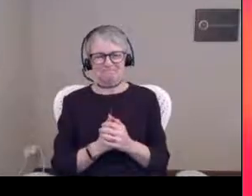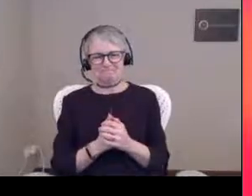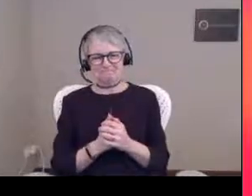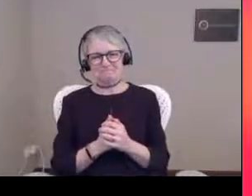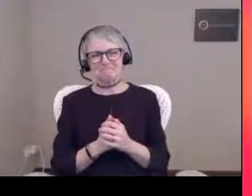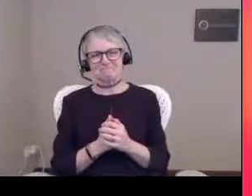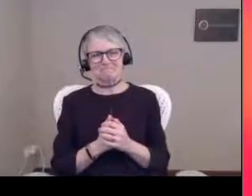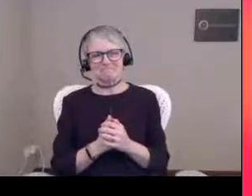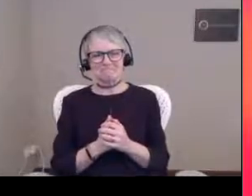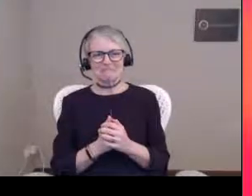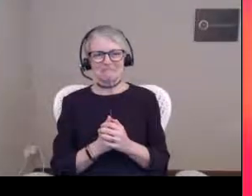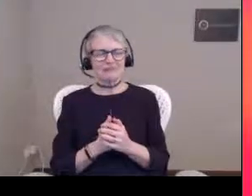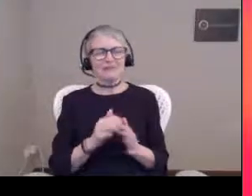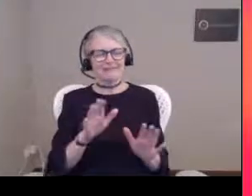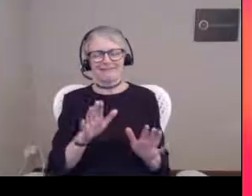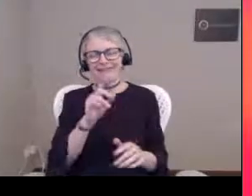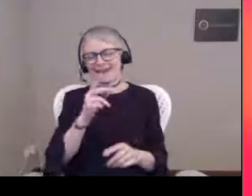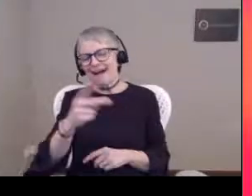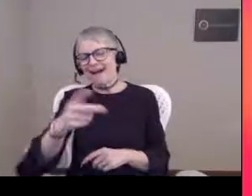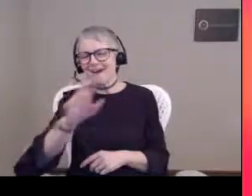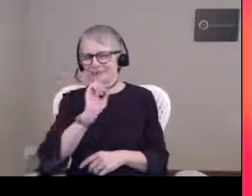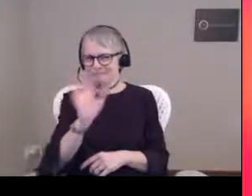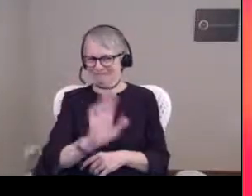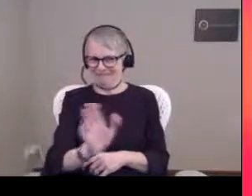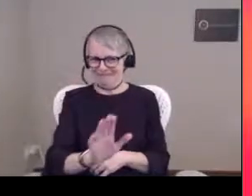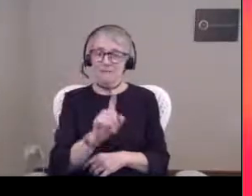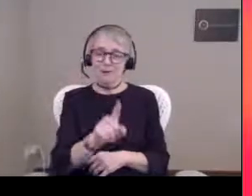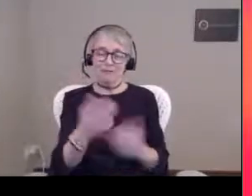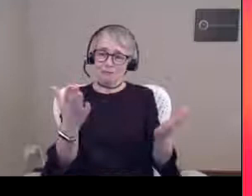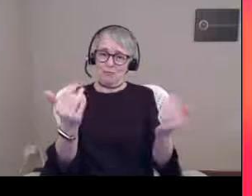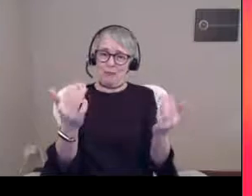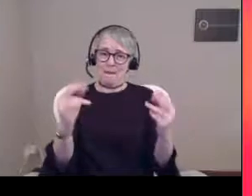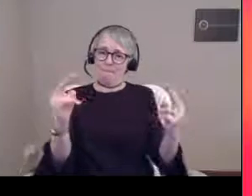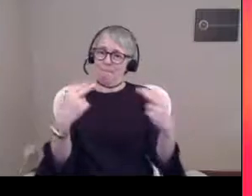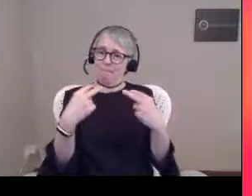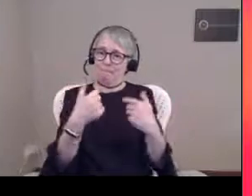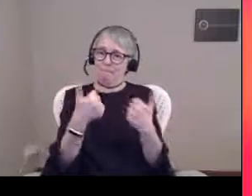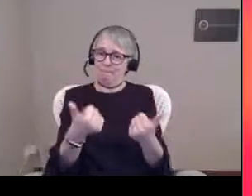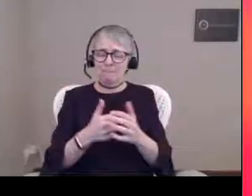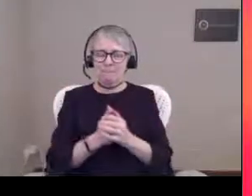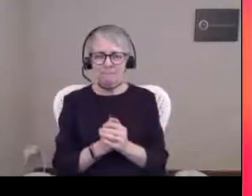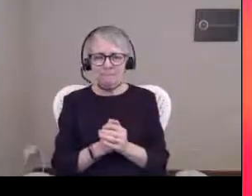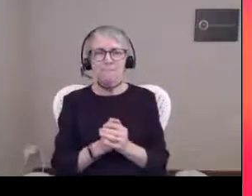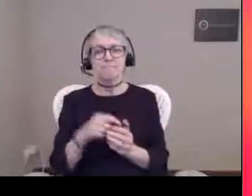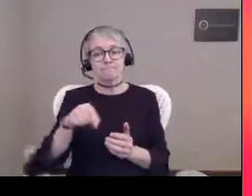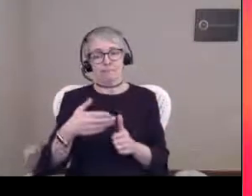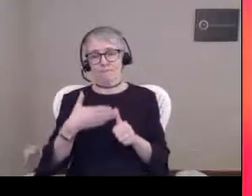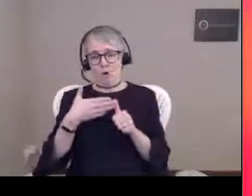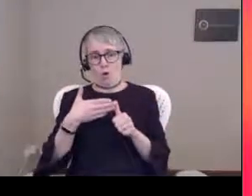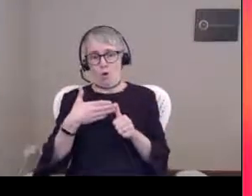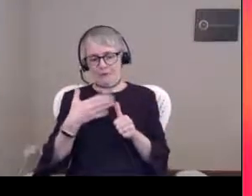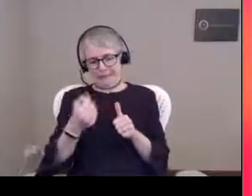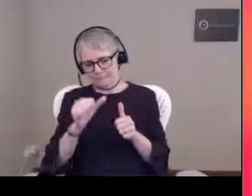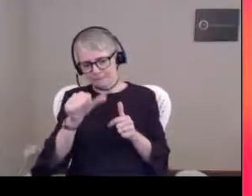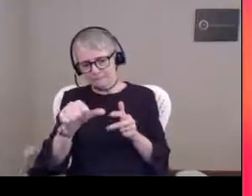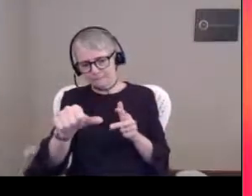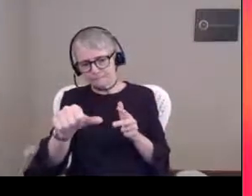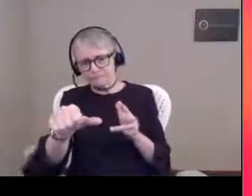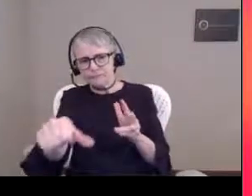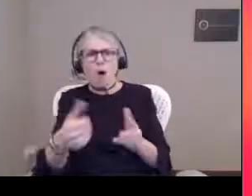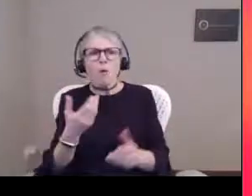starting. This won't happen in the future. But you're very welcome. As I say, this is the first in a series of, someone's saying they can't